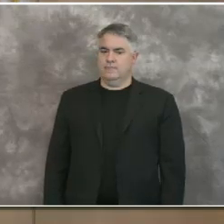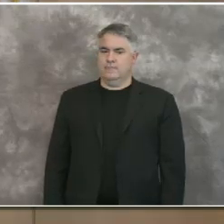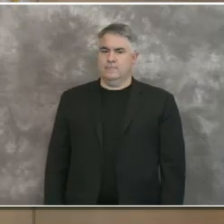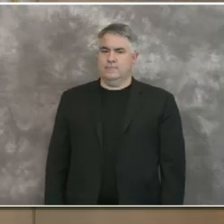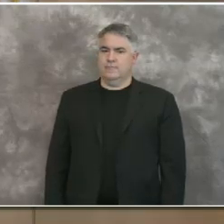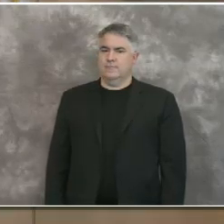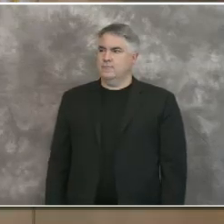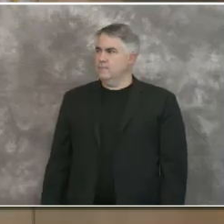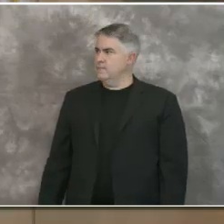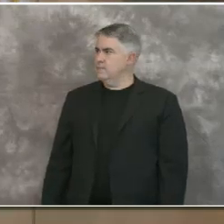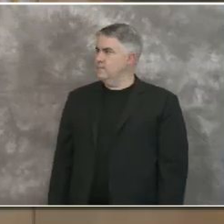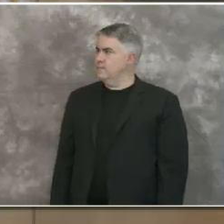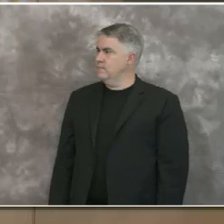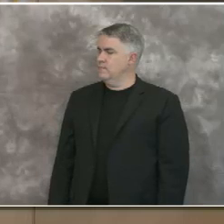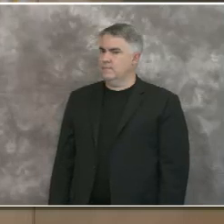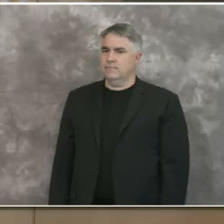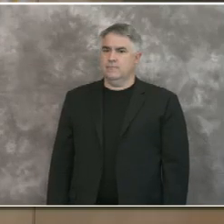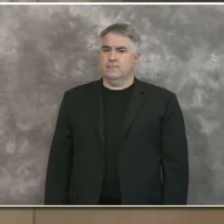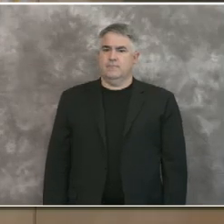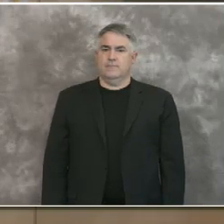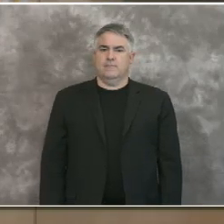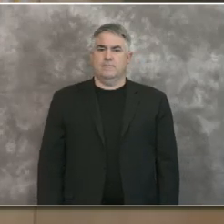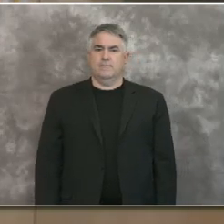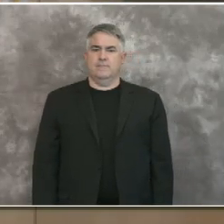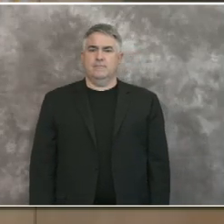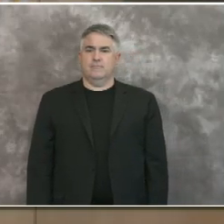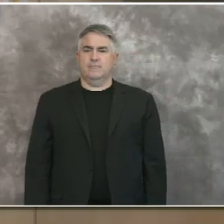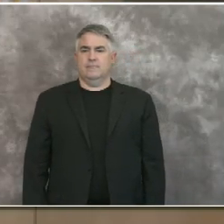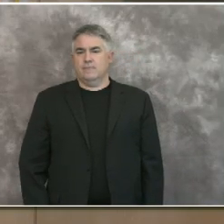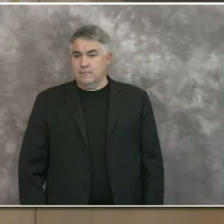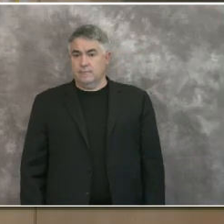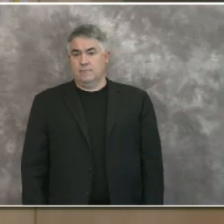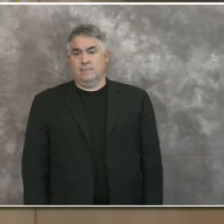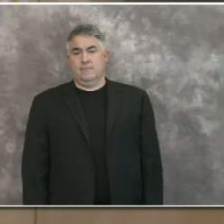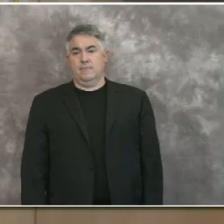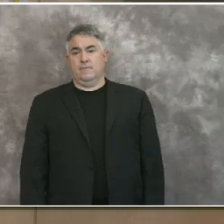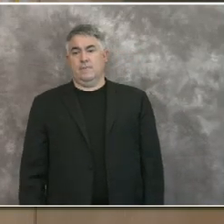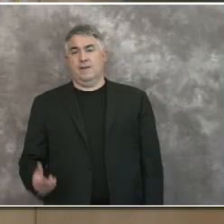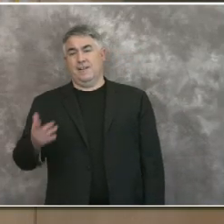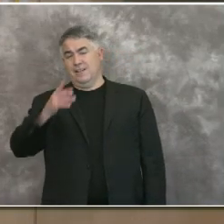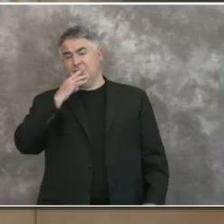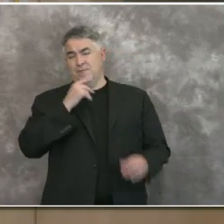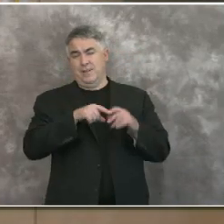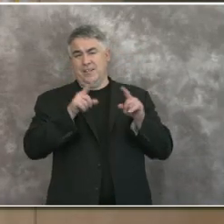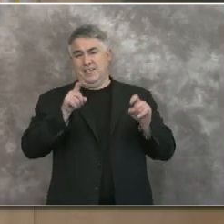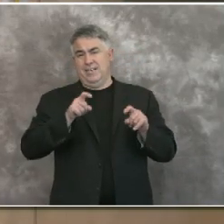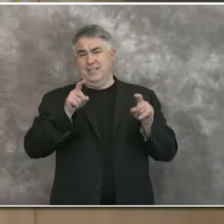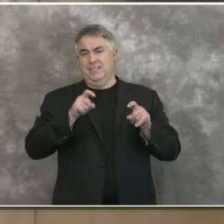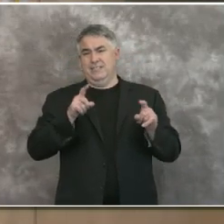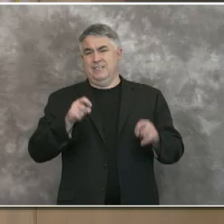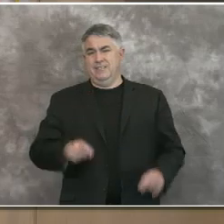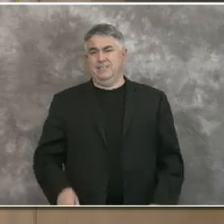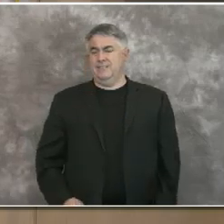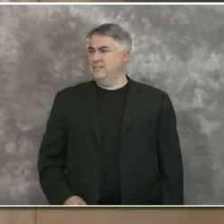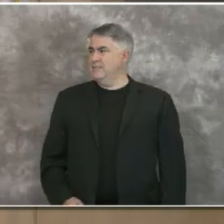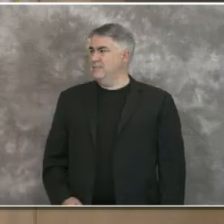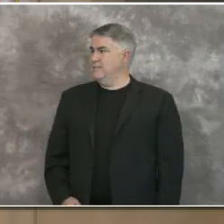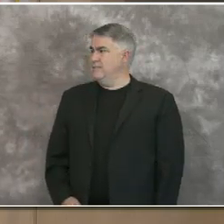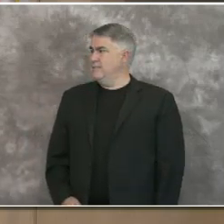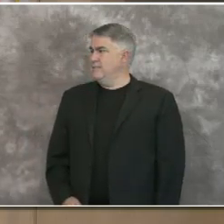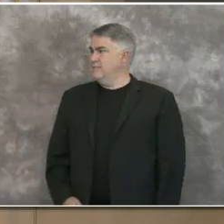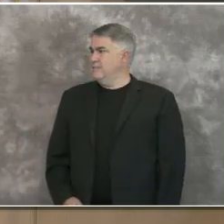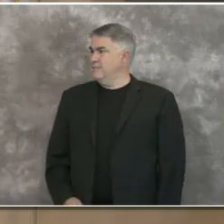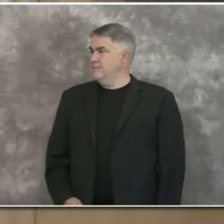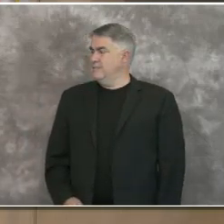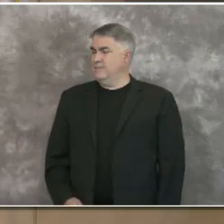This next question deals with testing in the backcountry, and Nick Machion will respond to that question. Yes, this question is from Michael Hart